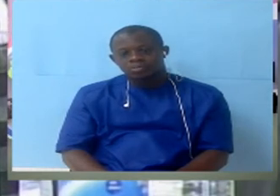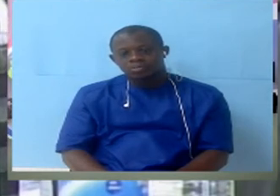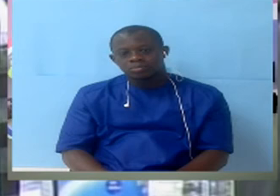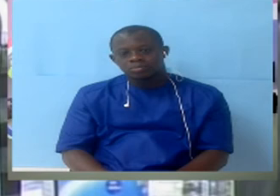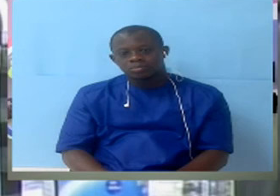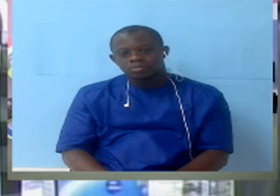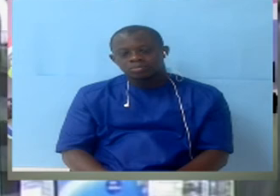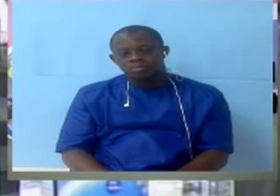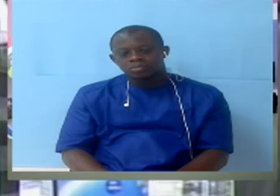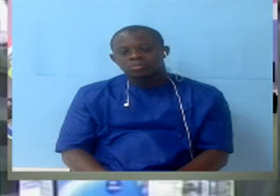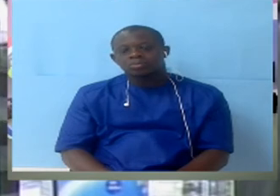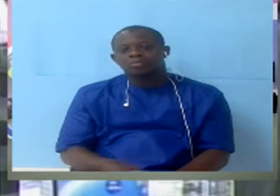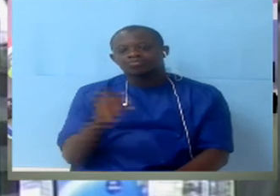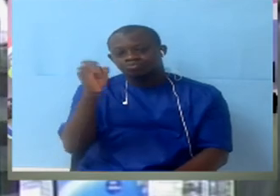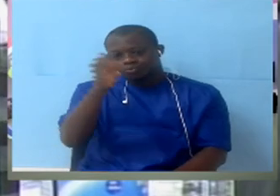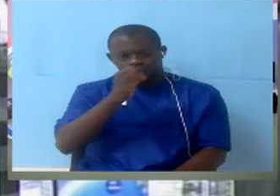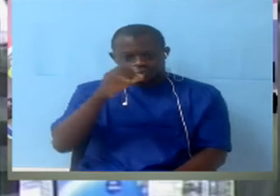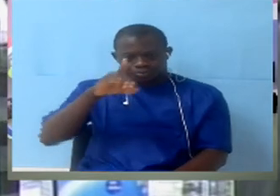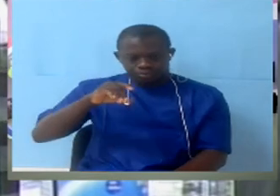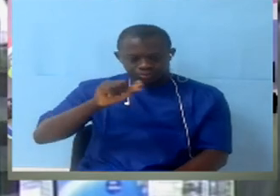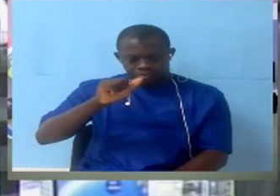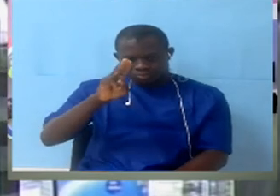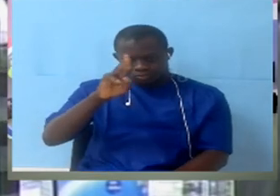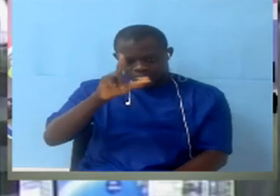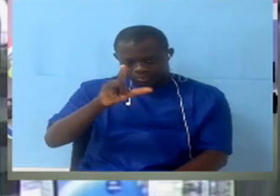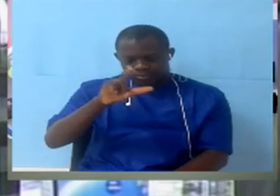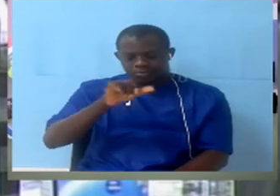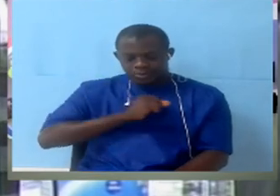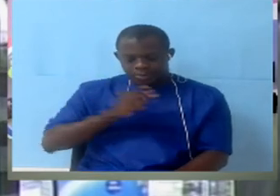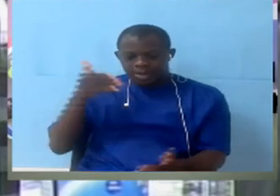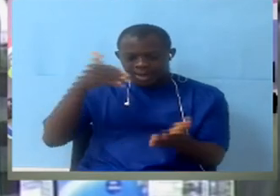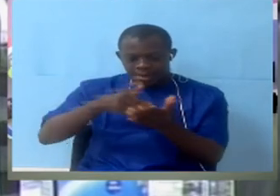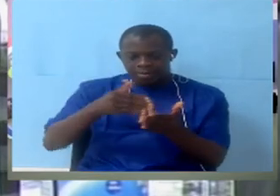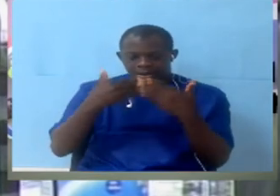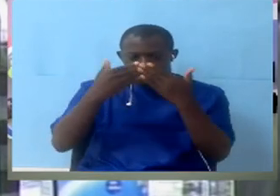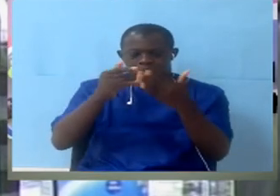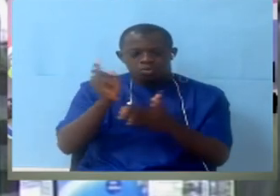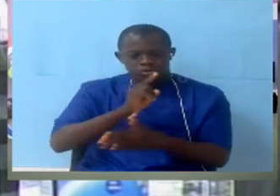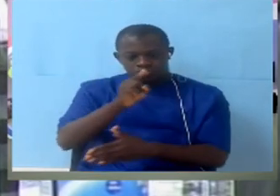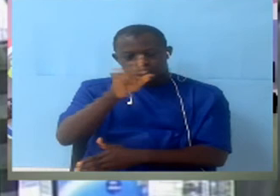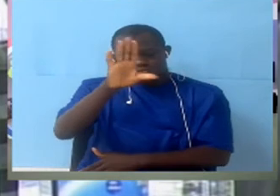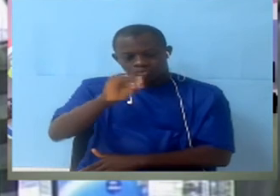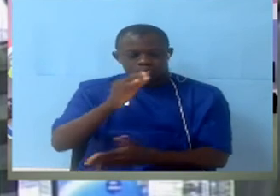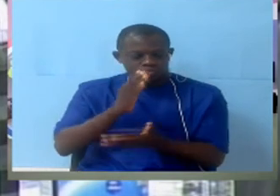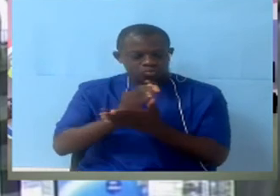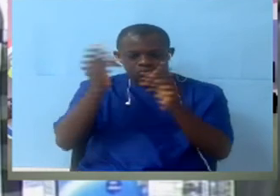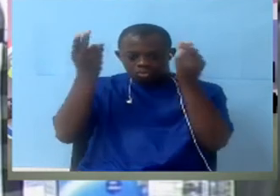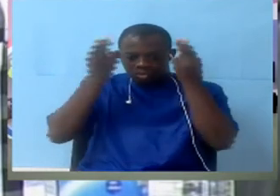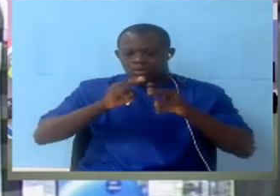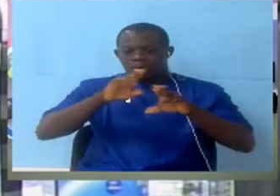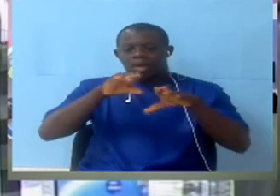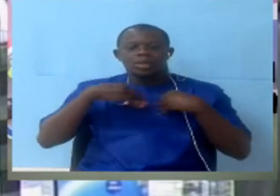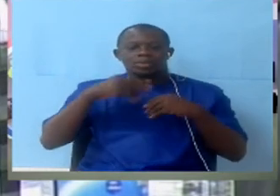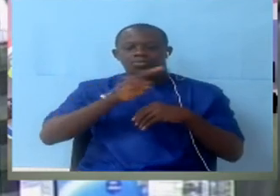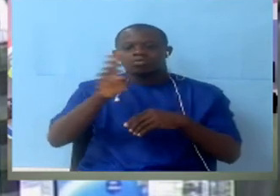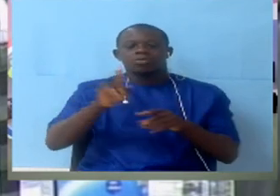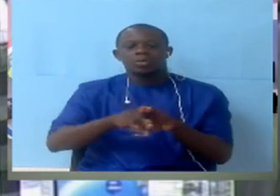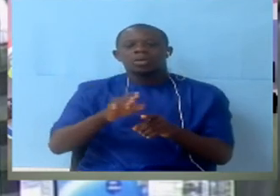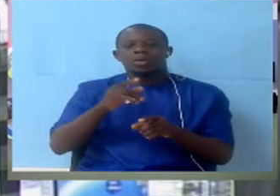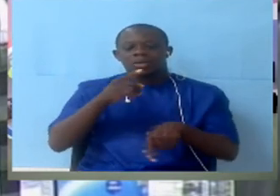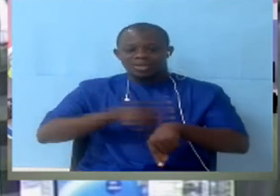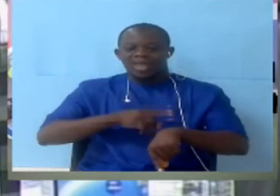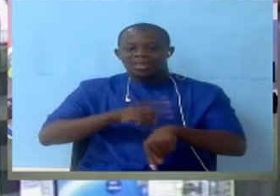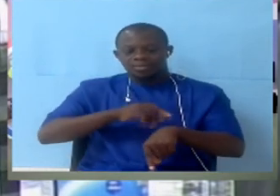it's not in the law. Because Paul came back and told him that what you are doing Kayako is unlawful. That's where another liparoni stopped. That's the time when he stopped the